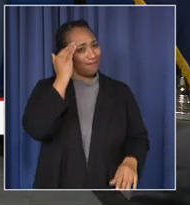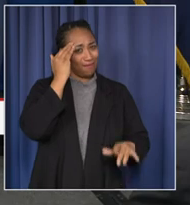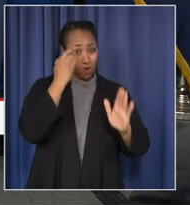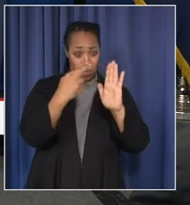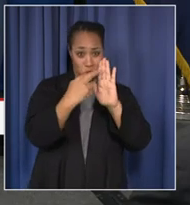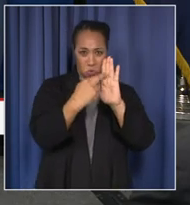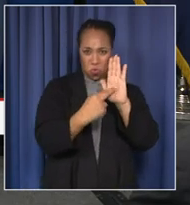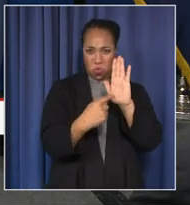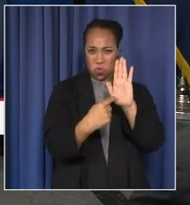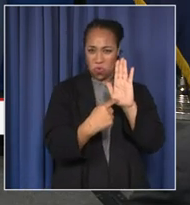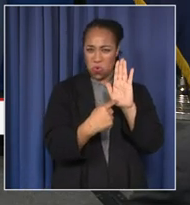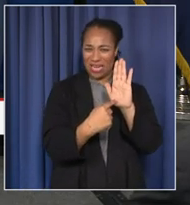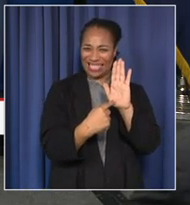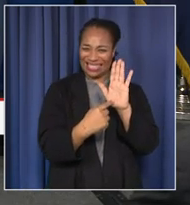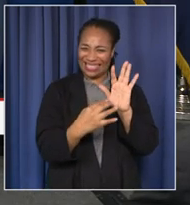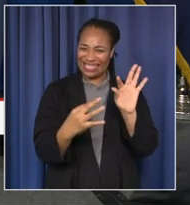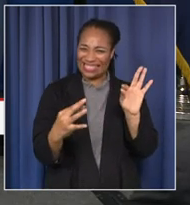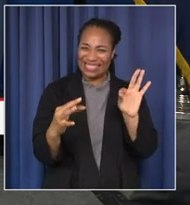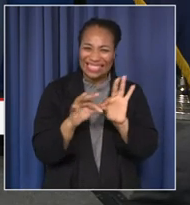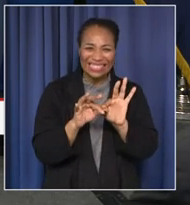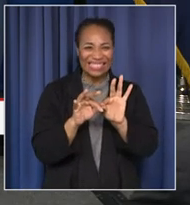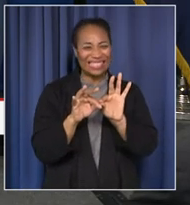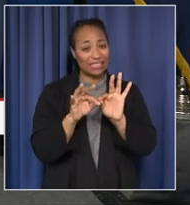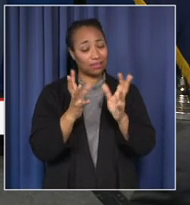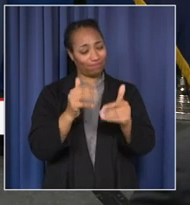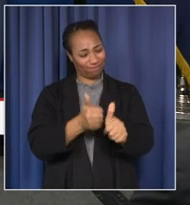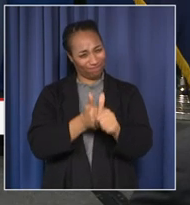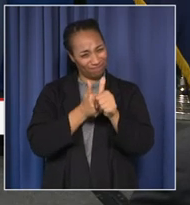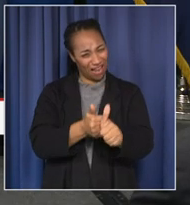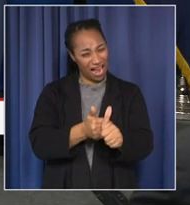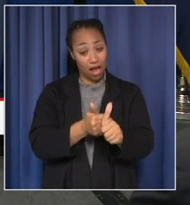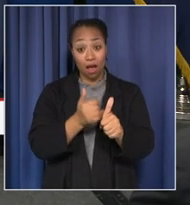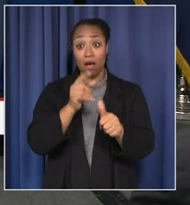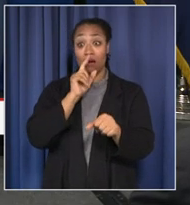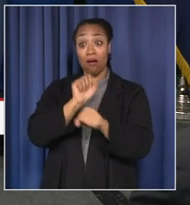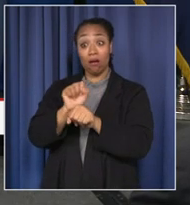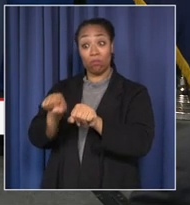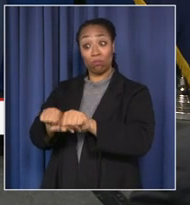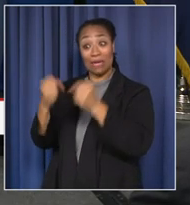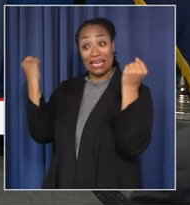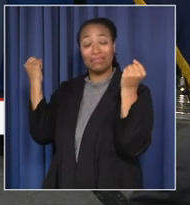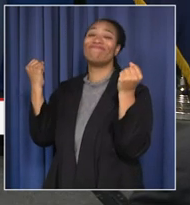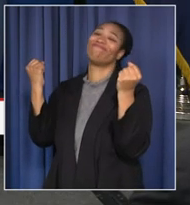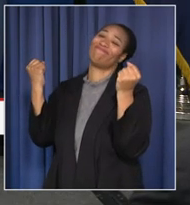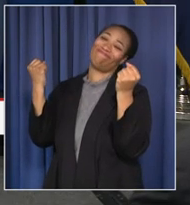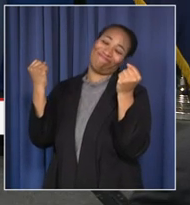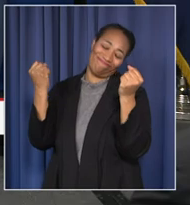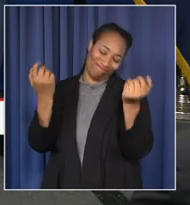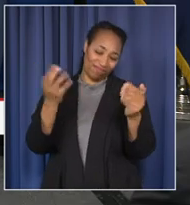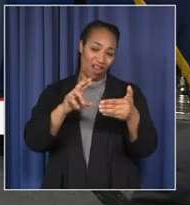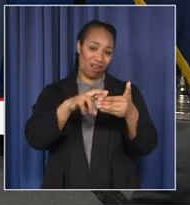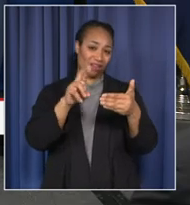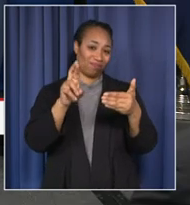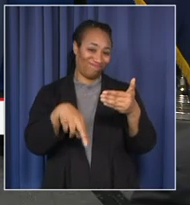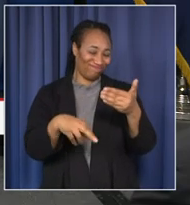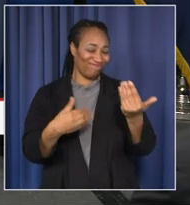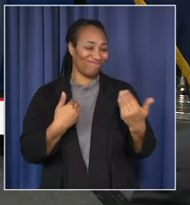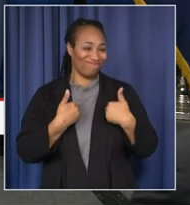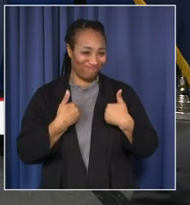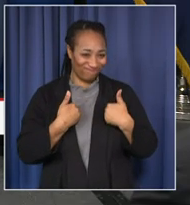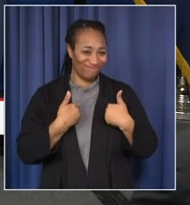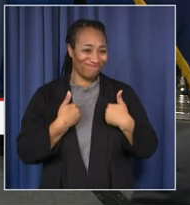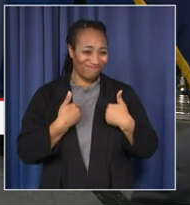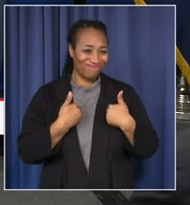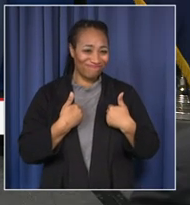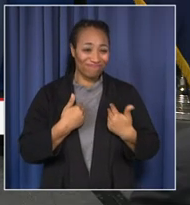real consequences. Since the pandemic and work from home options, the downtown area has been a bit of a ghost town.